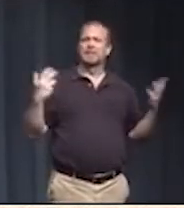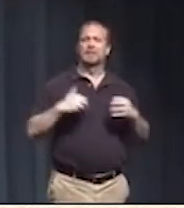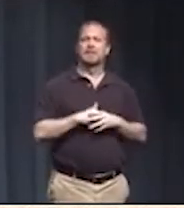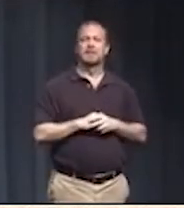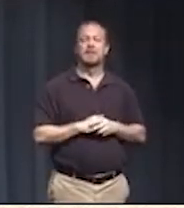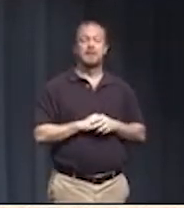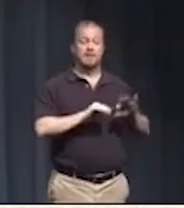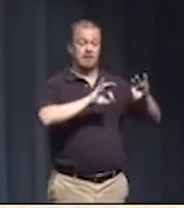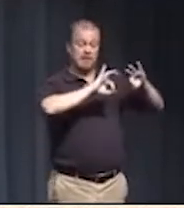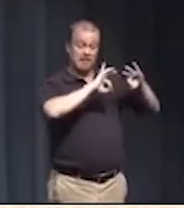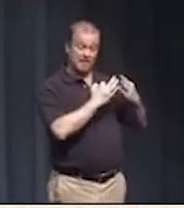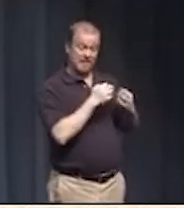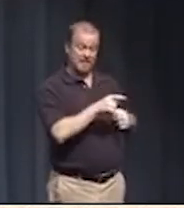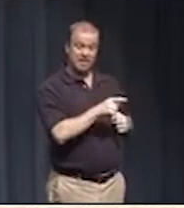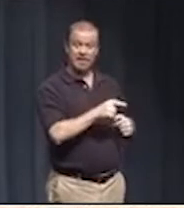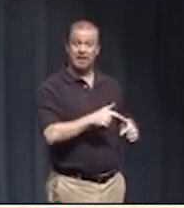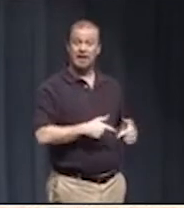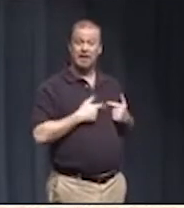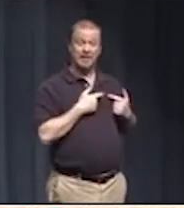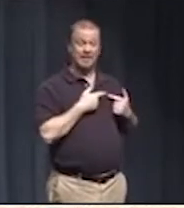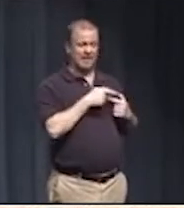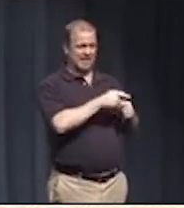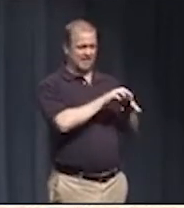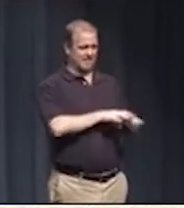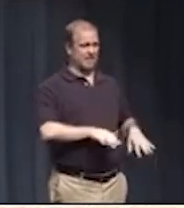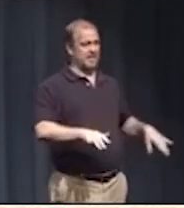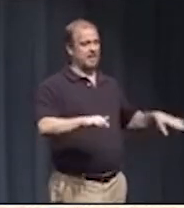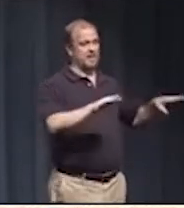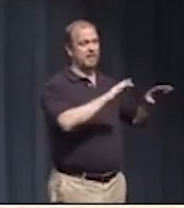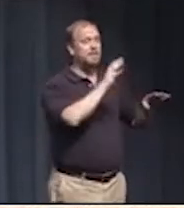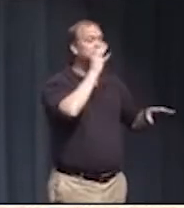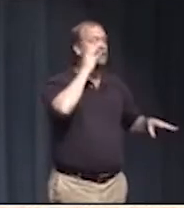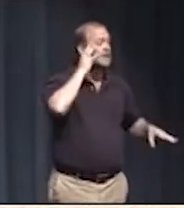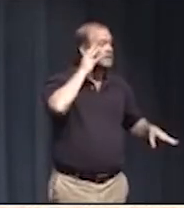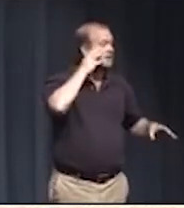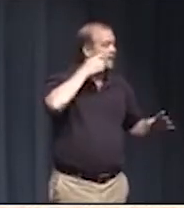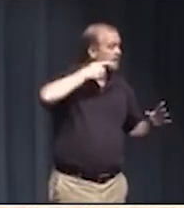His family living on the edge of the frontier, dealing with Indian menace,